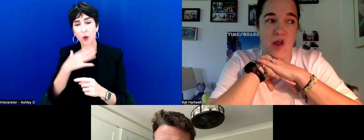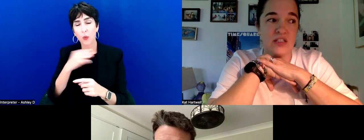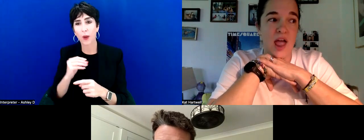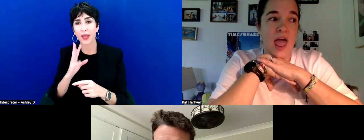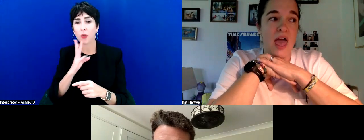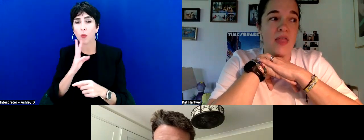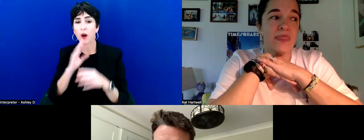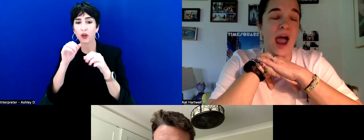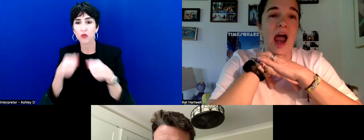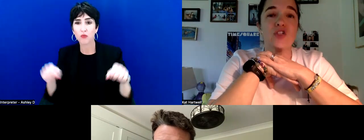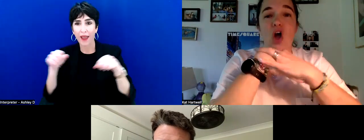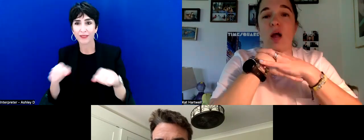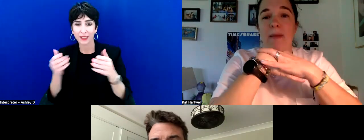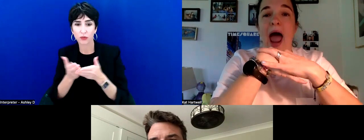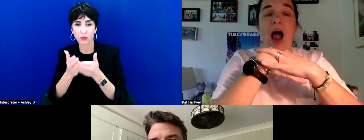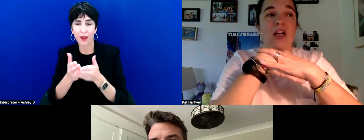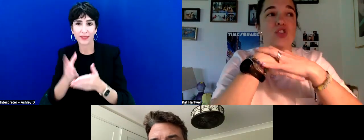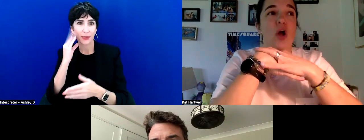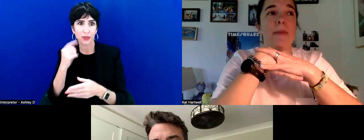rafting experience, that